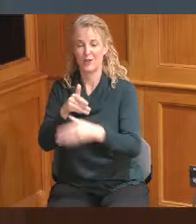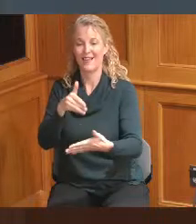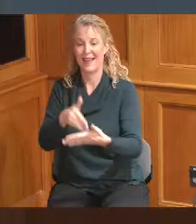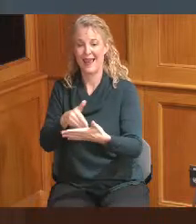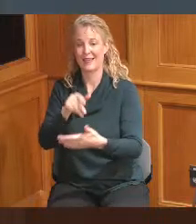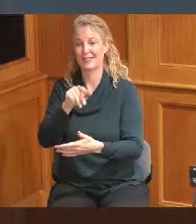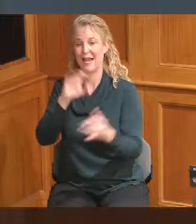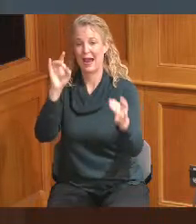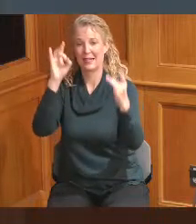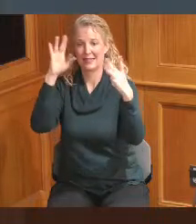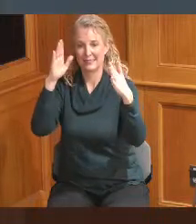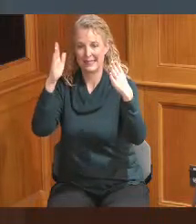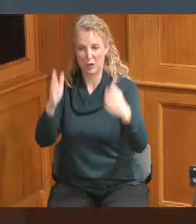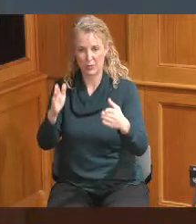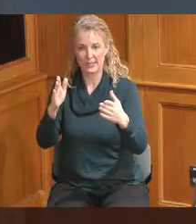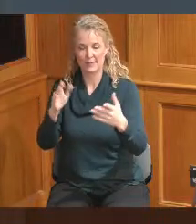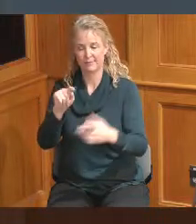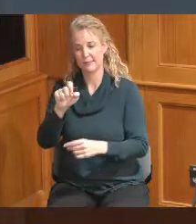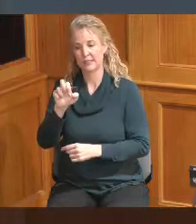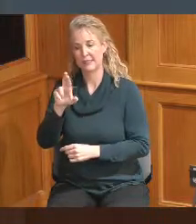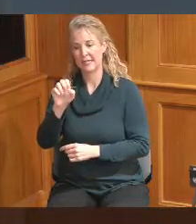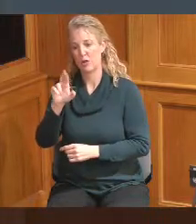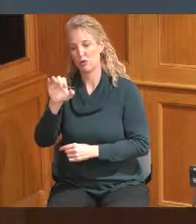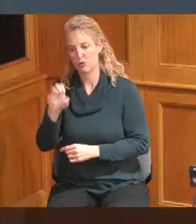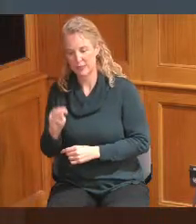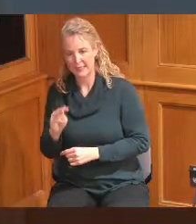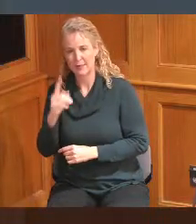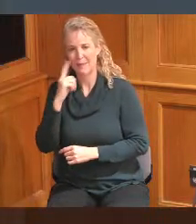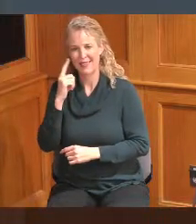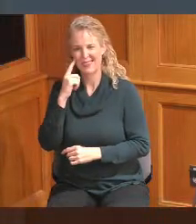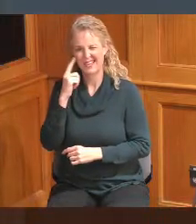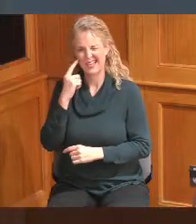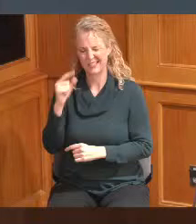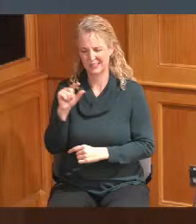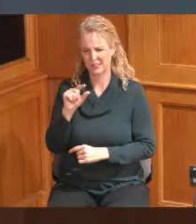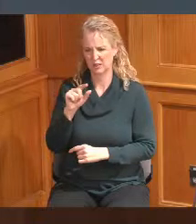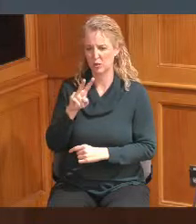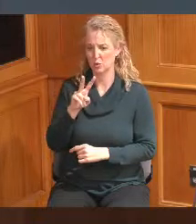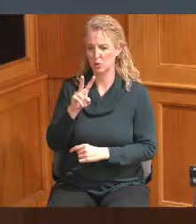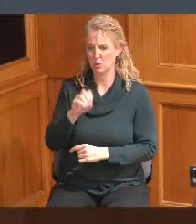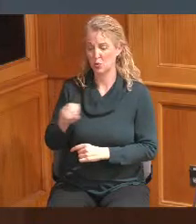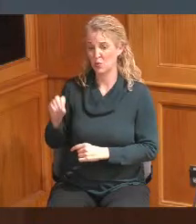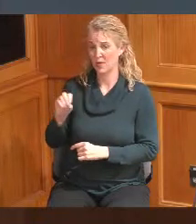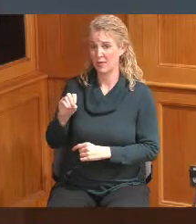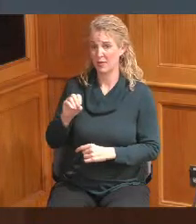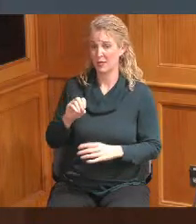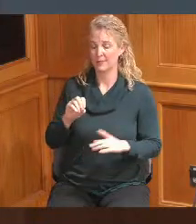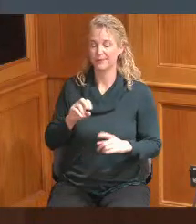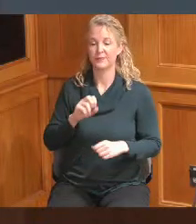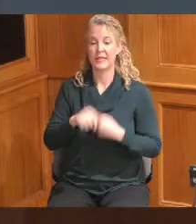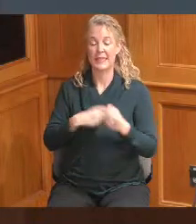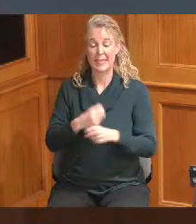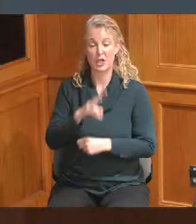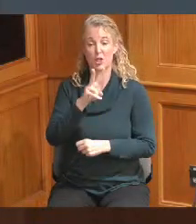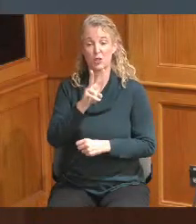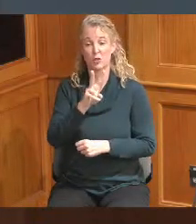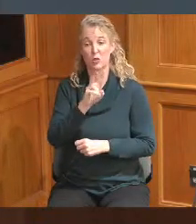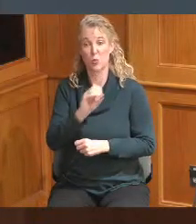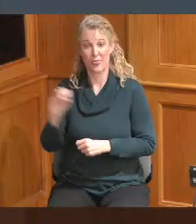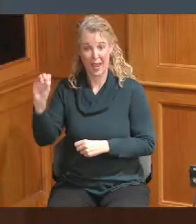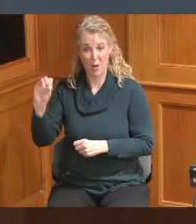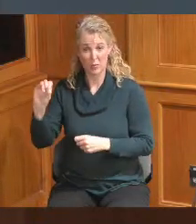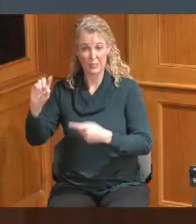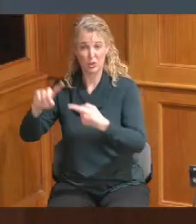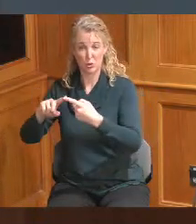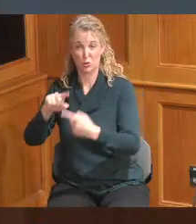that we received from about, I believe they received it from about 2000 to 2014. Then statistically,